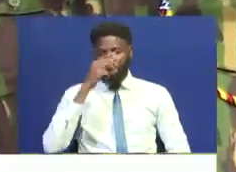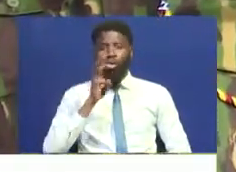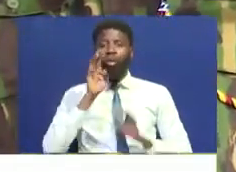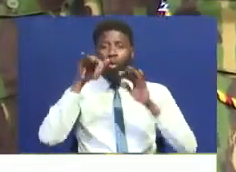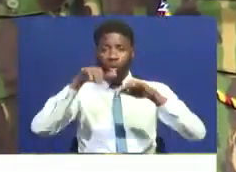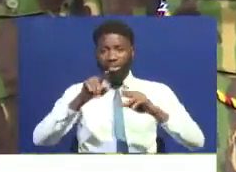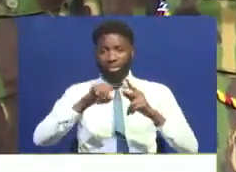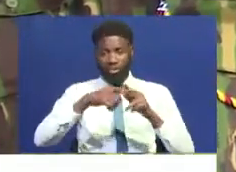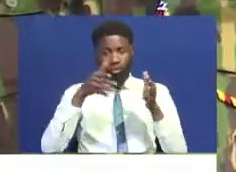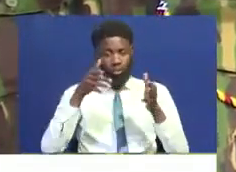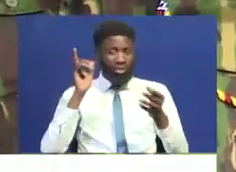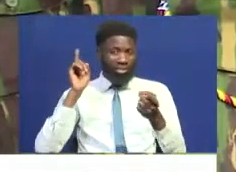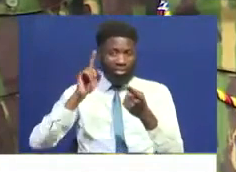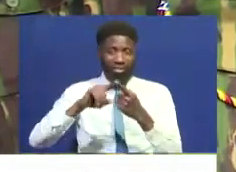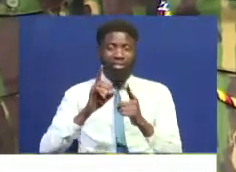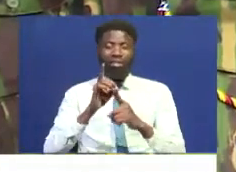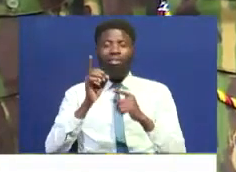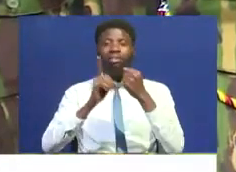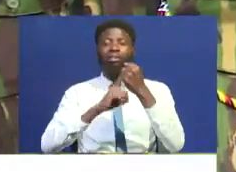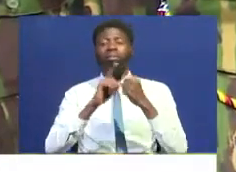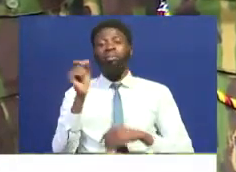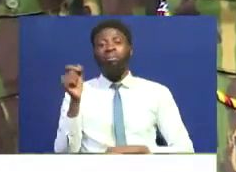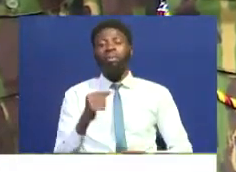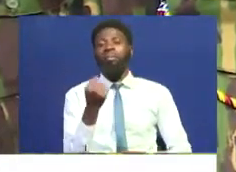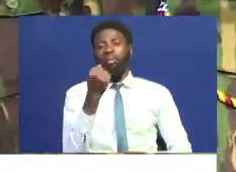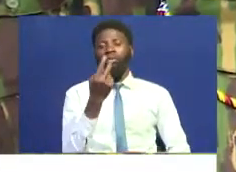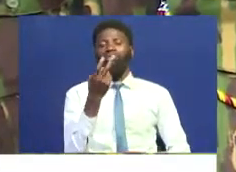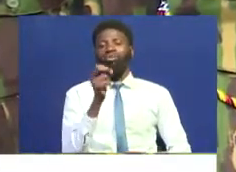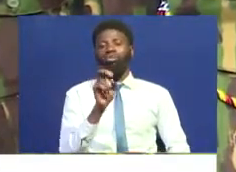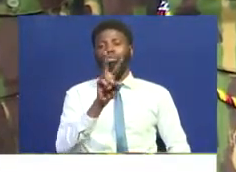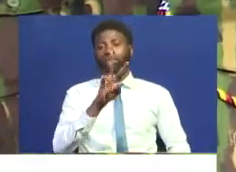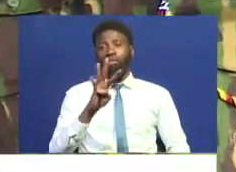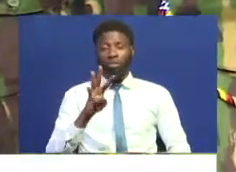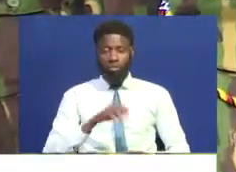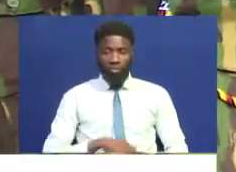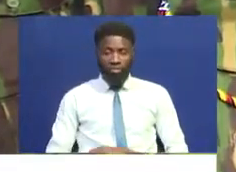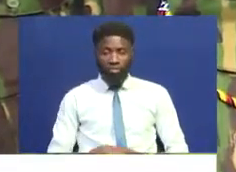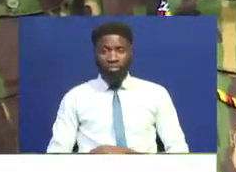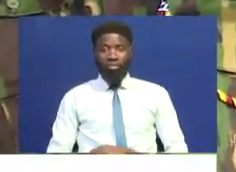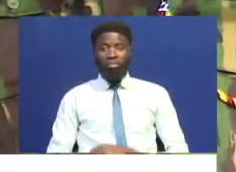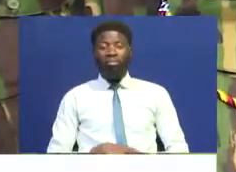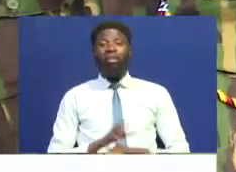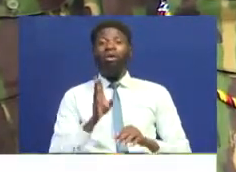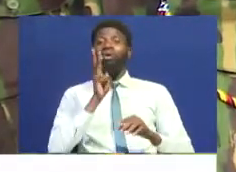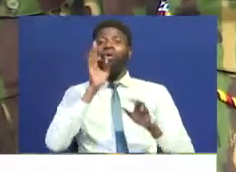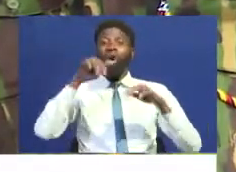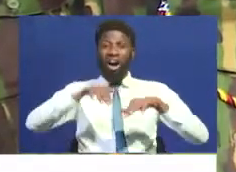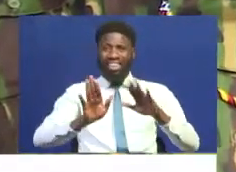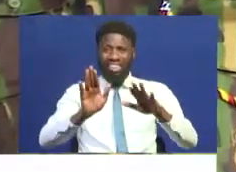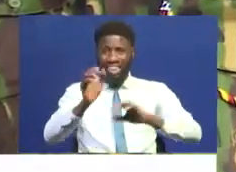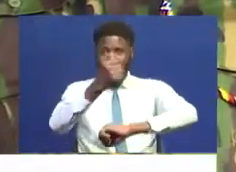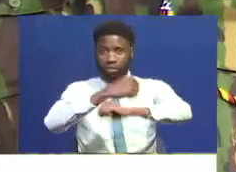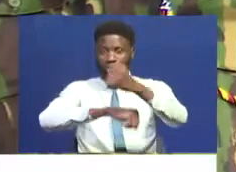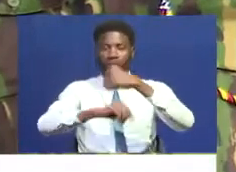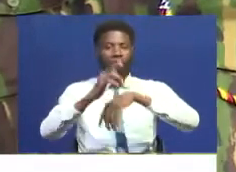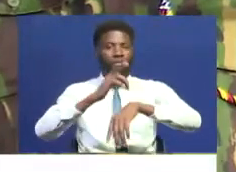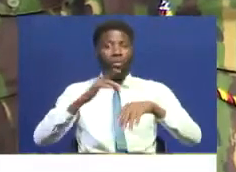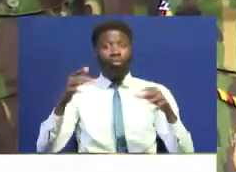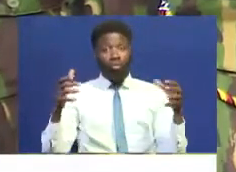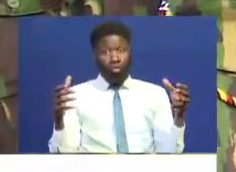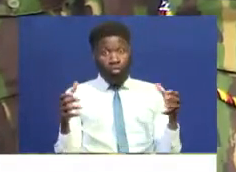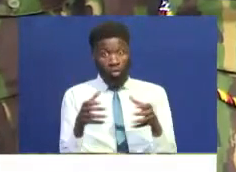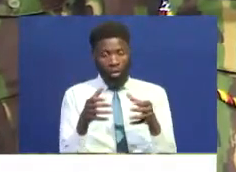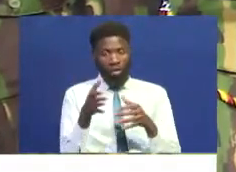6th May 2024. The waves may affect marine activities. Fishermen and other ocean users are